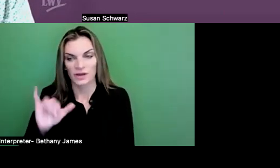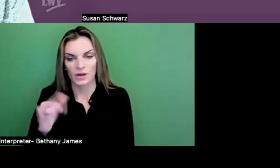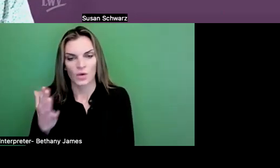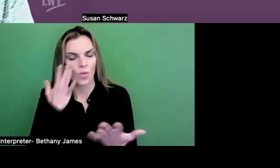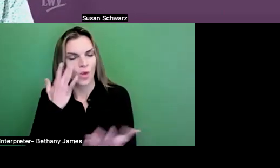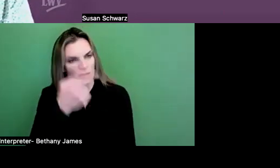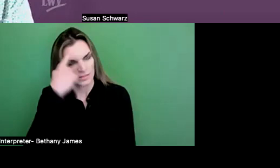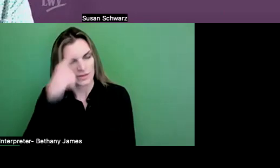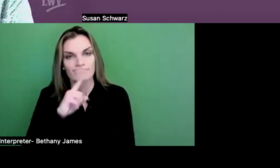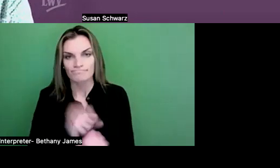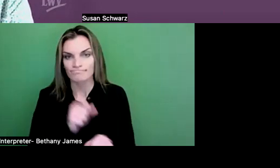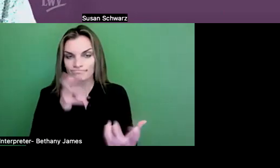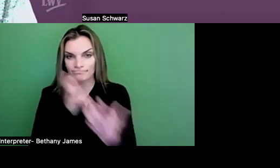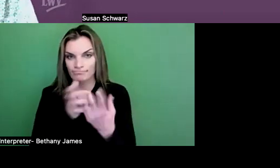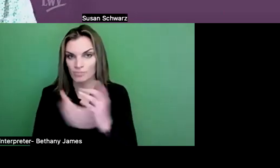them?